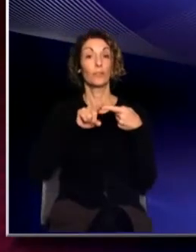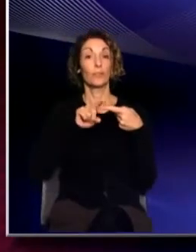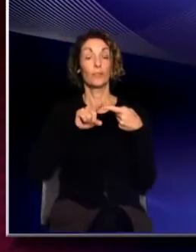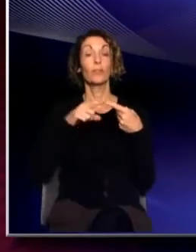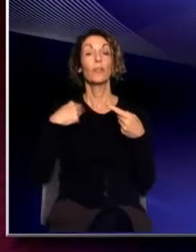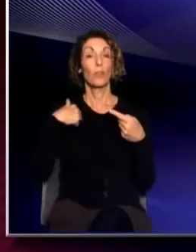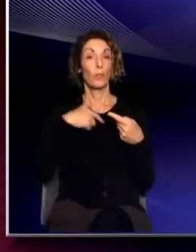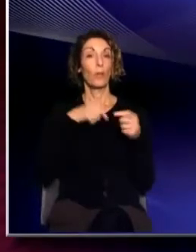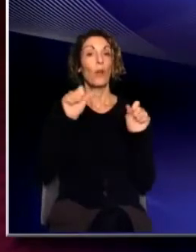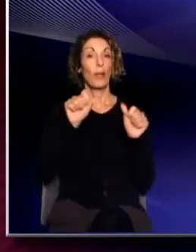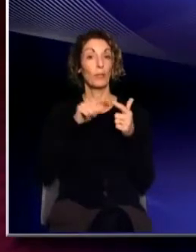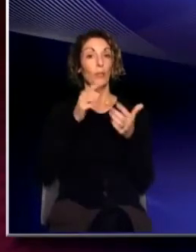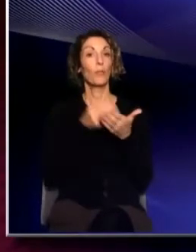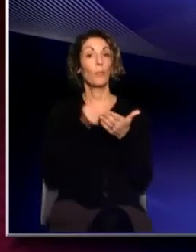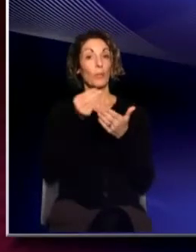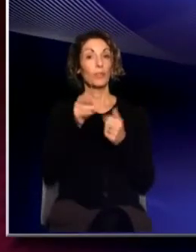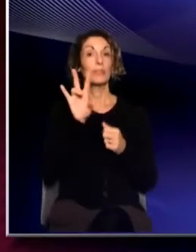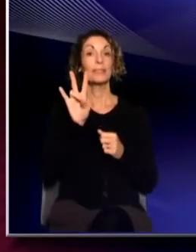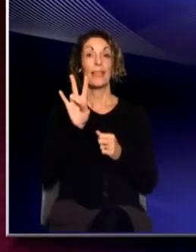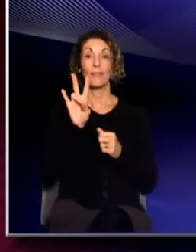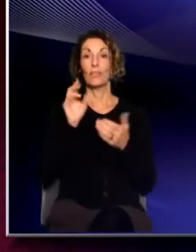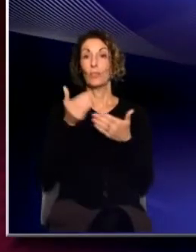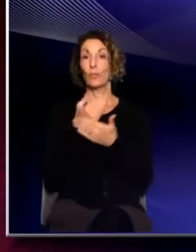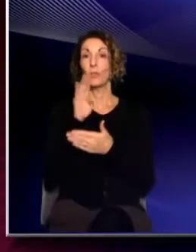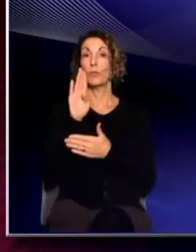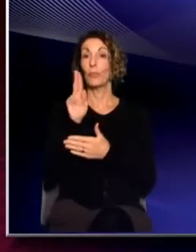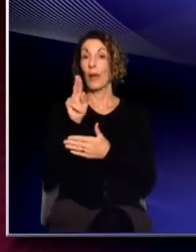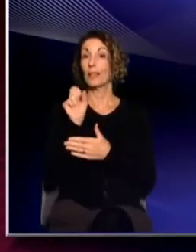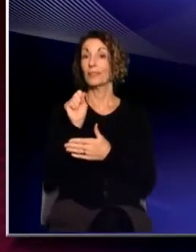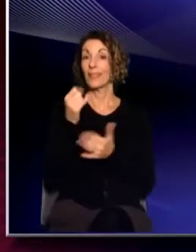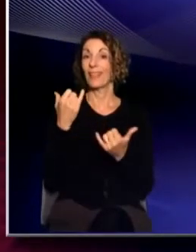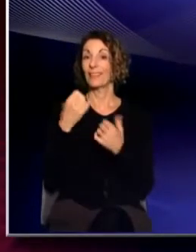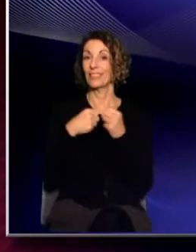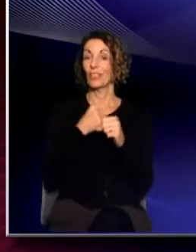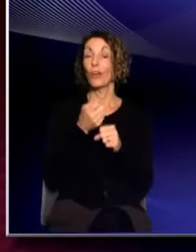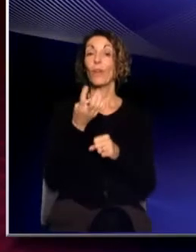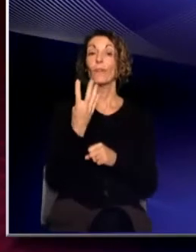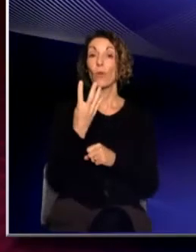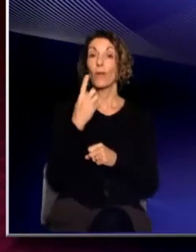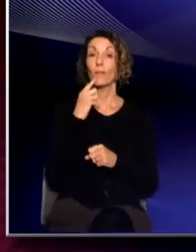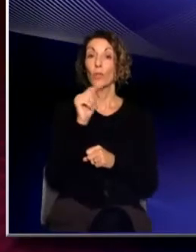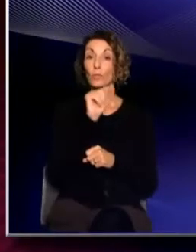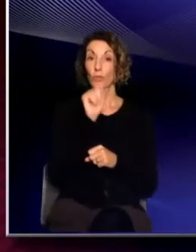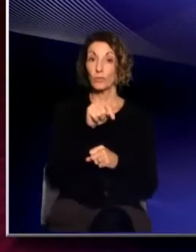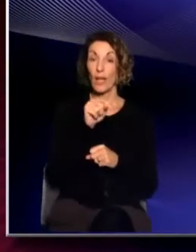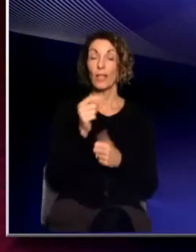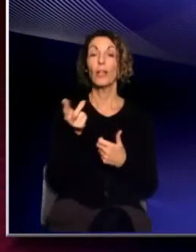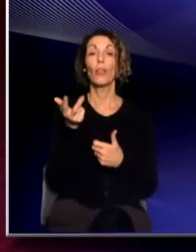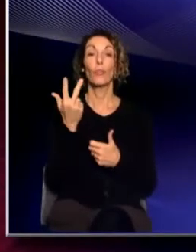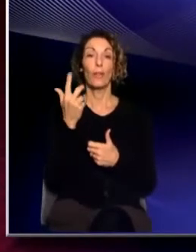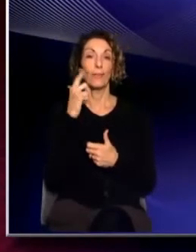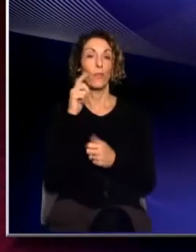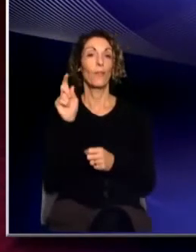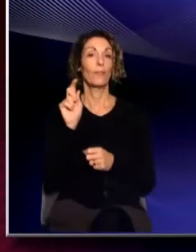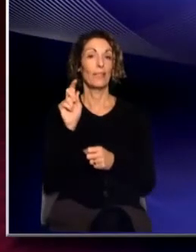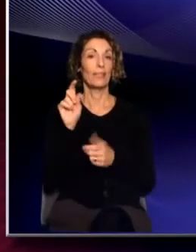were able to purchase 7 new buses this year, 4 for Tucson and 3 for the Phoenix